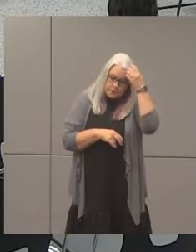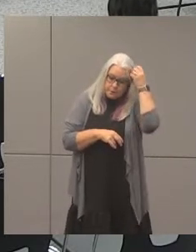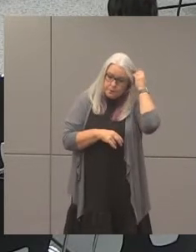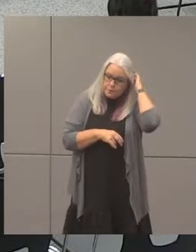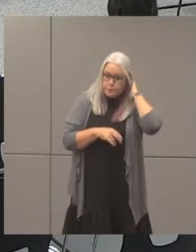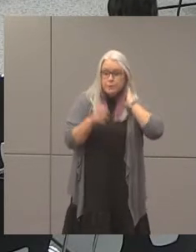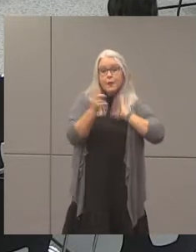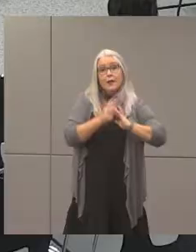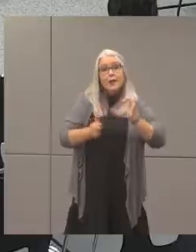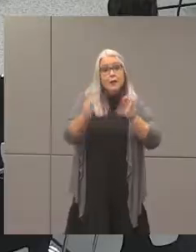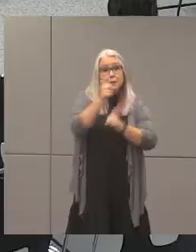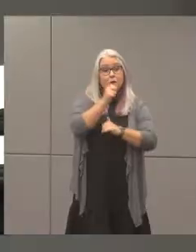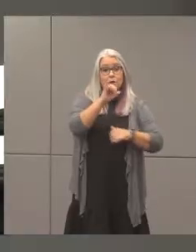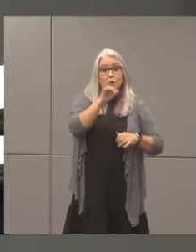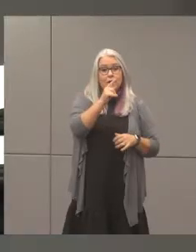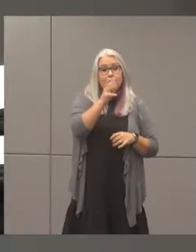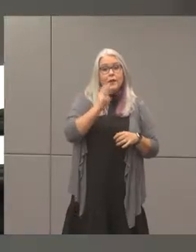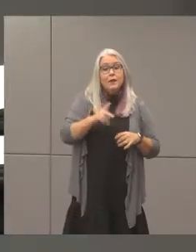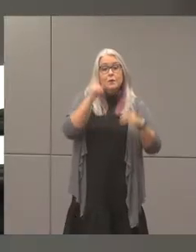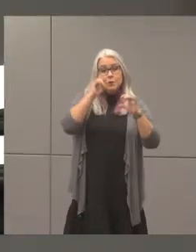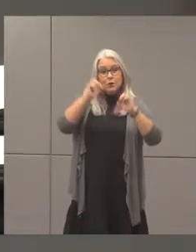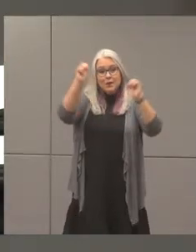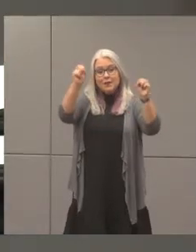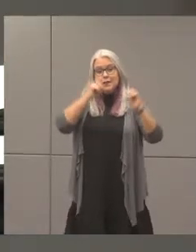Administrative items. President's report.